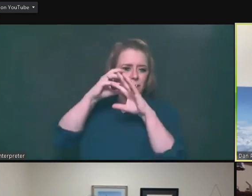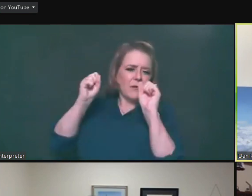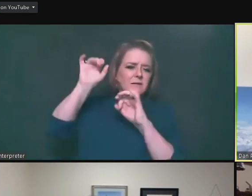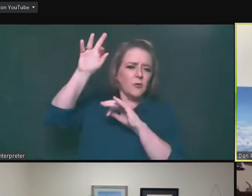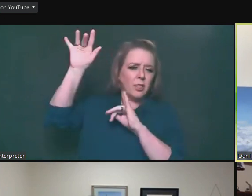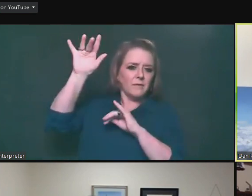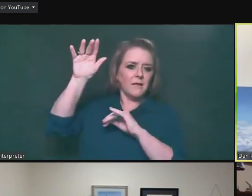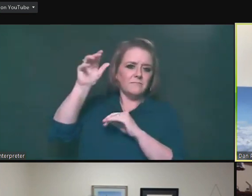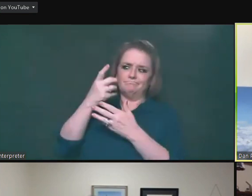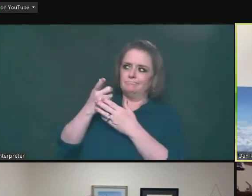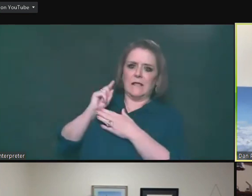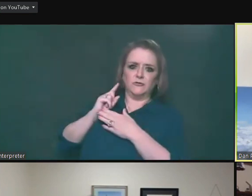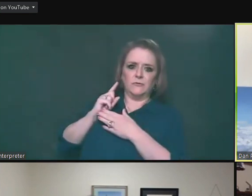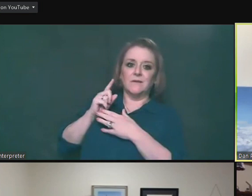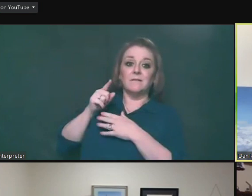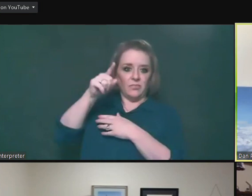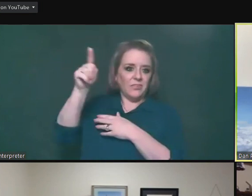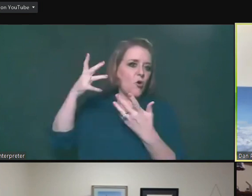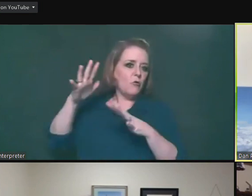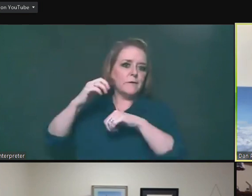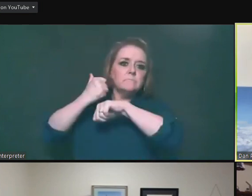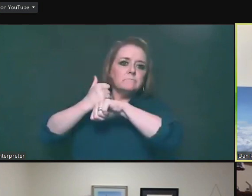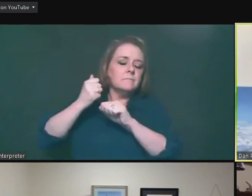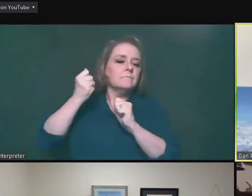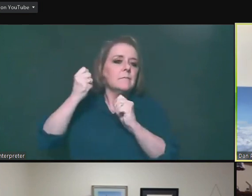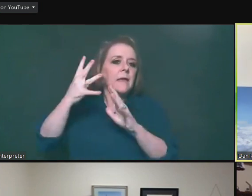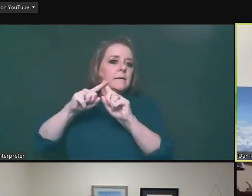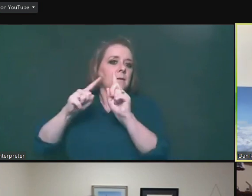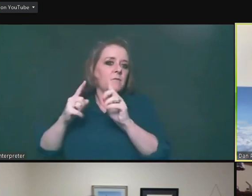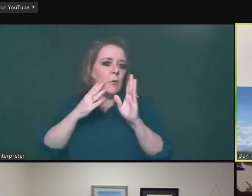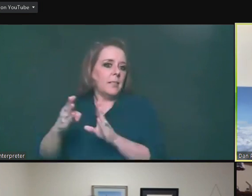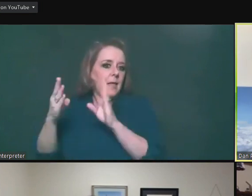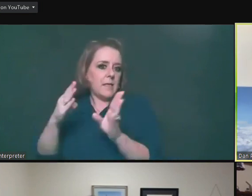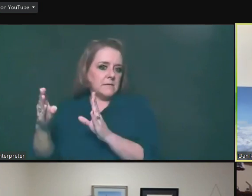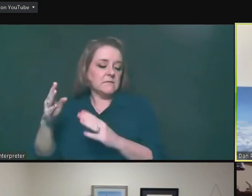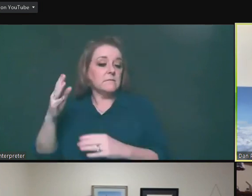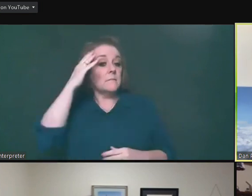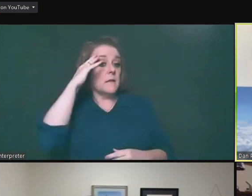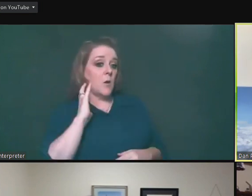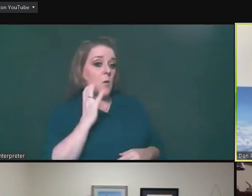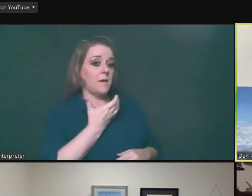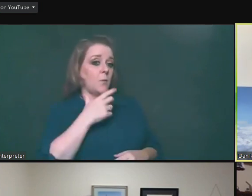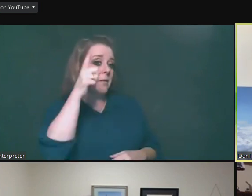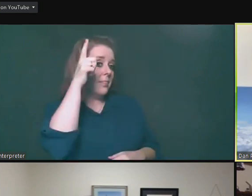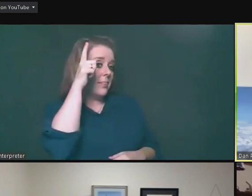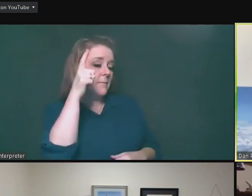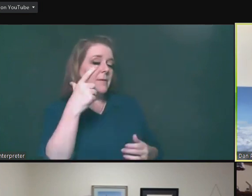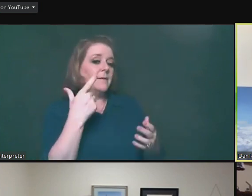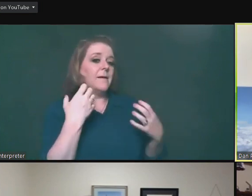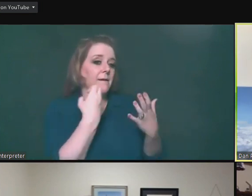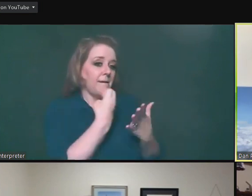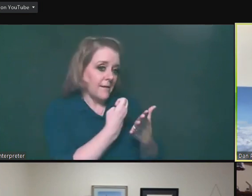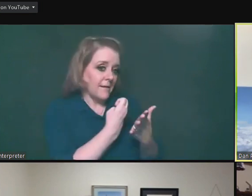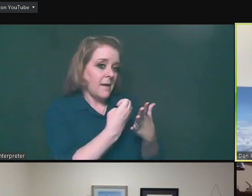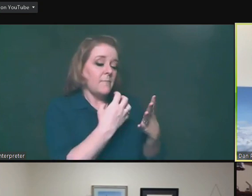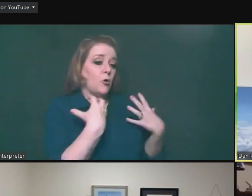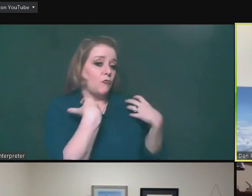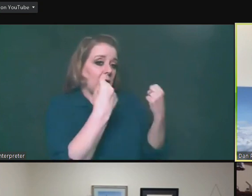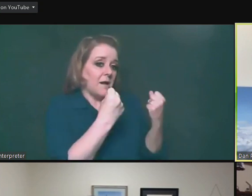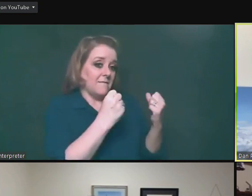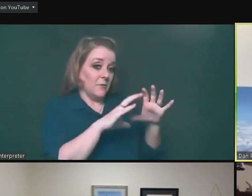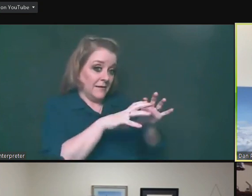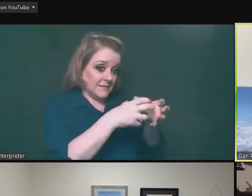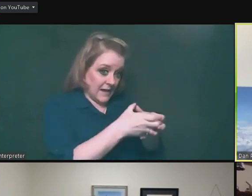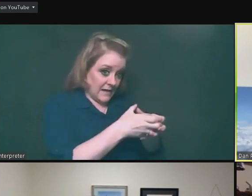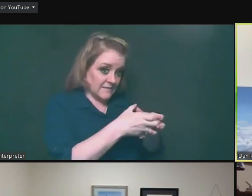number of contingency plans. I know that our Lubbock Economic Recovery Task Force Education Subcommittee is involved in